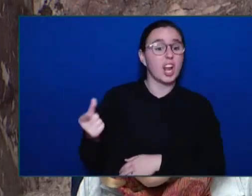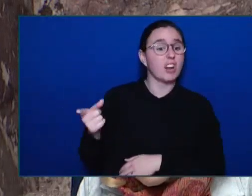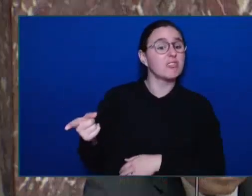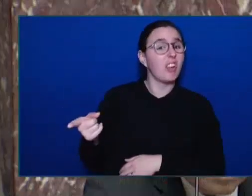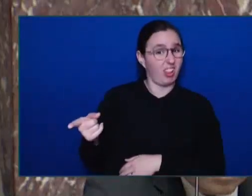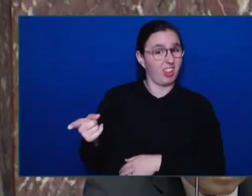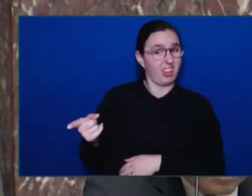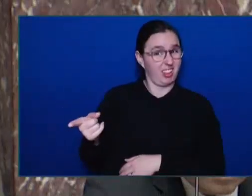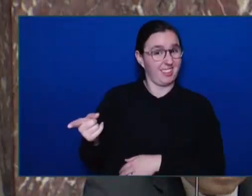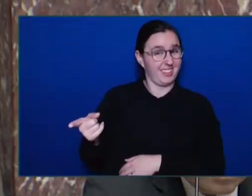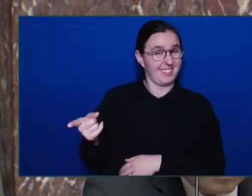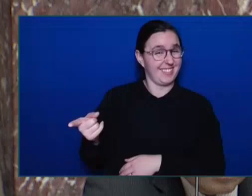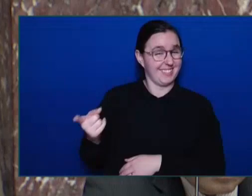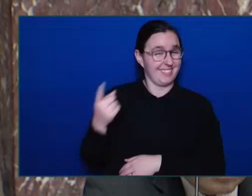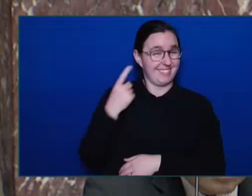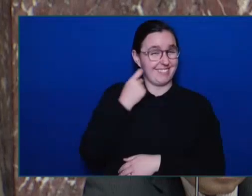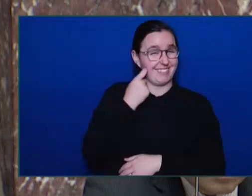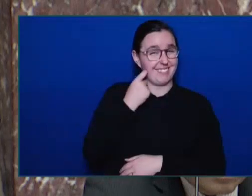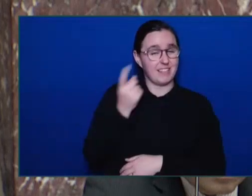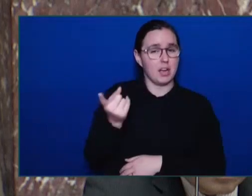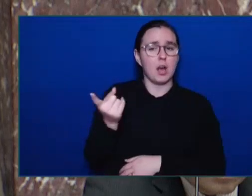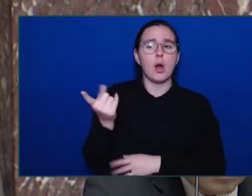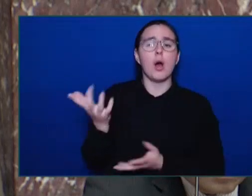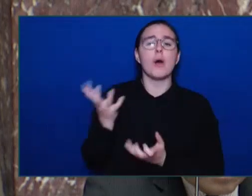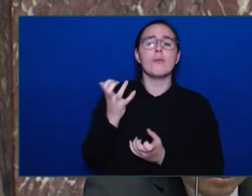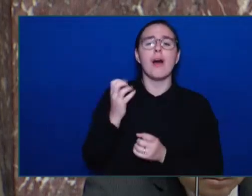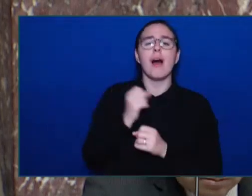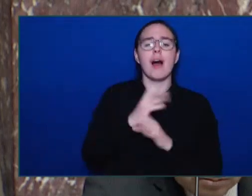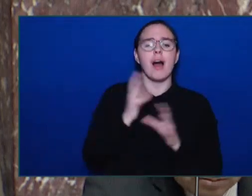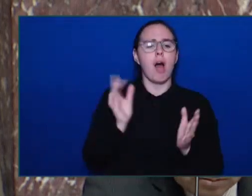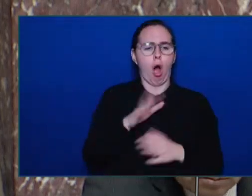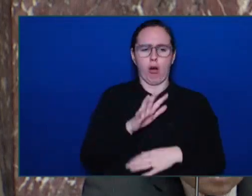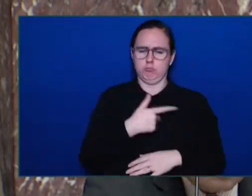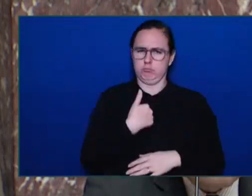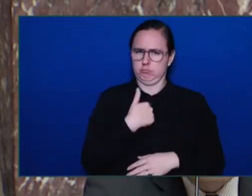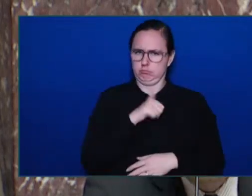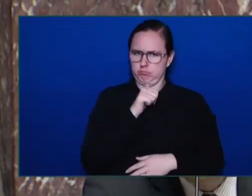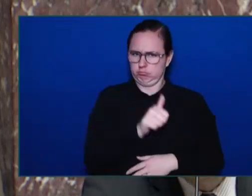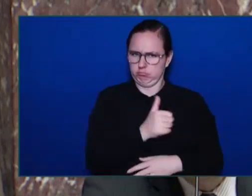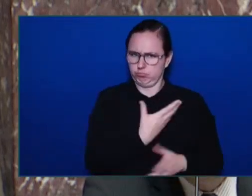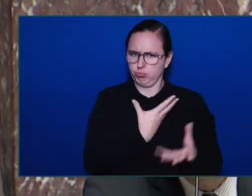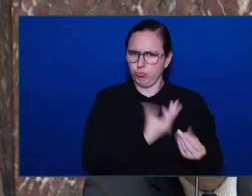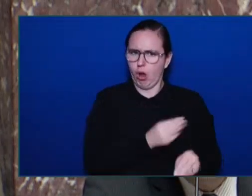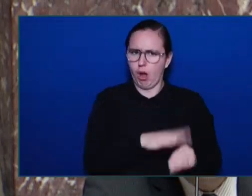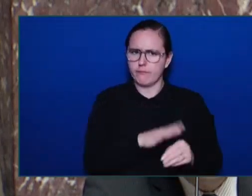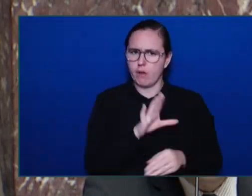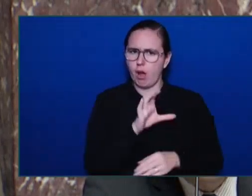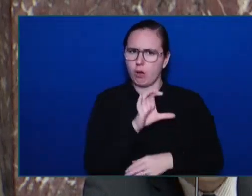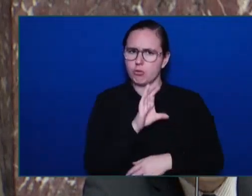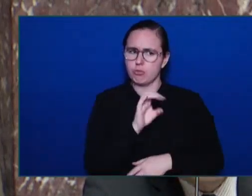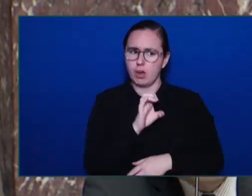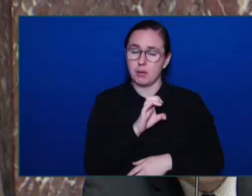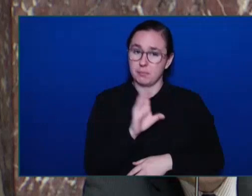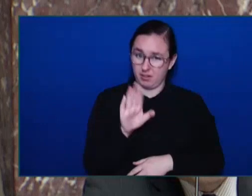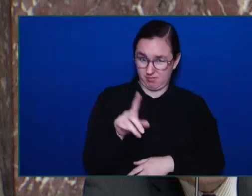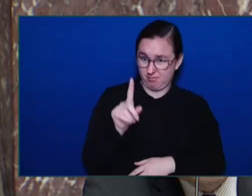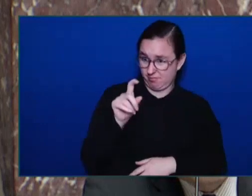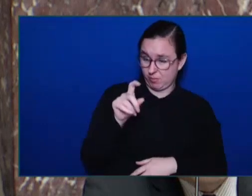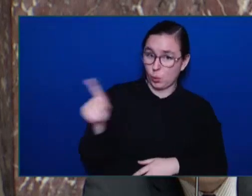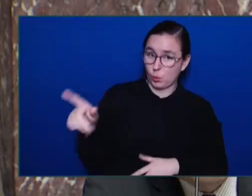that. Every single day in this province, we hear stories of violent attacks,